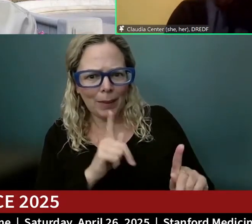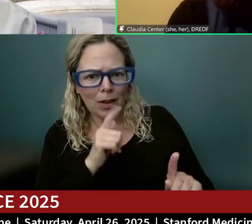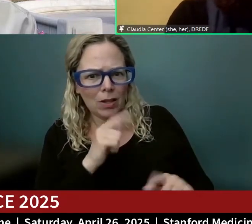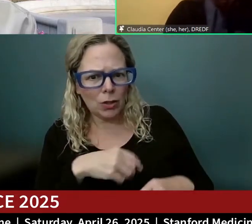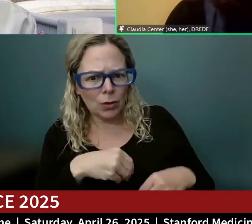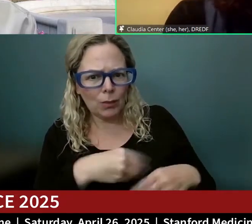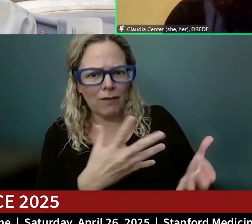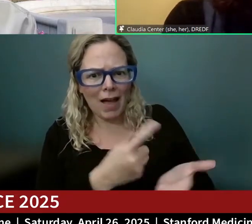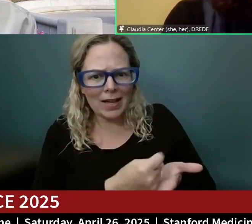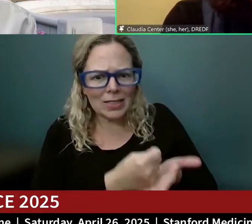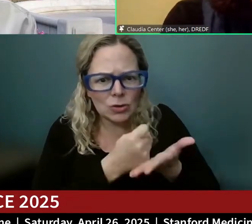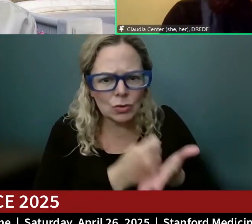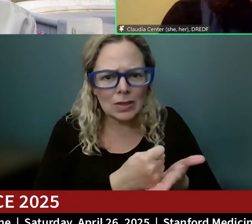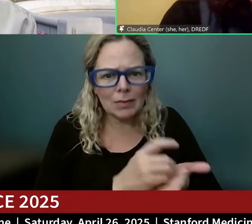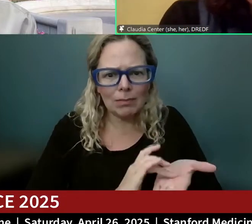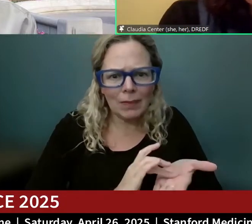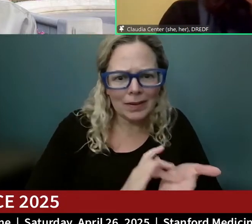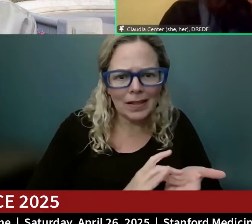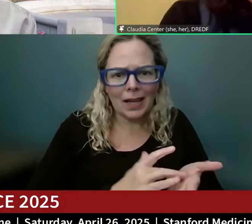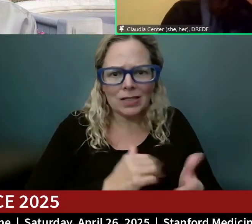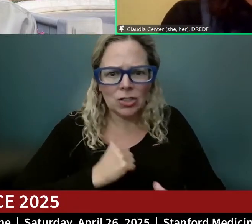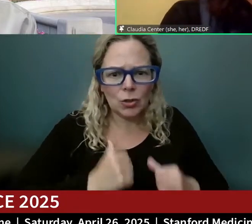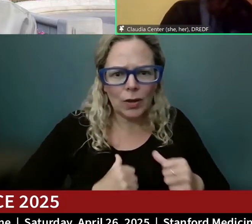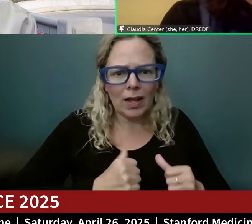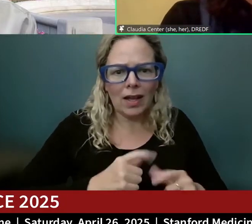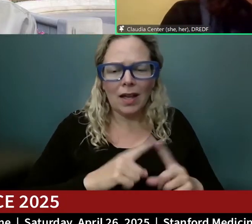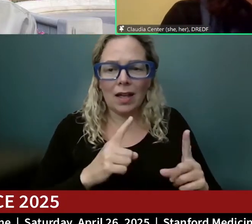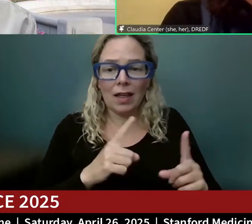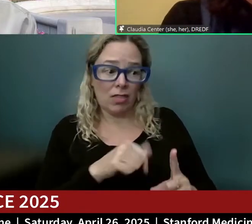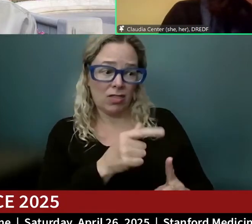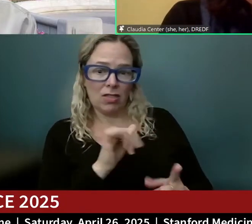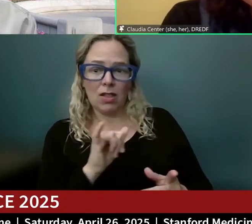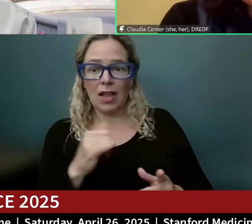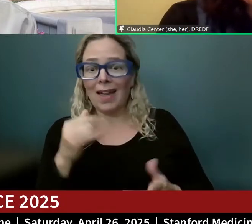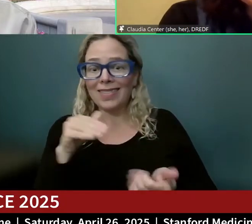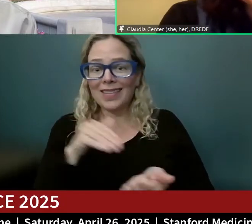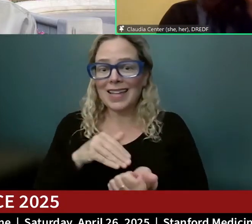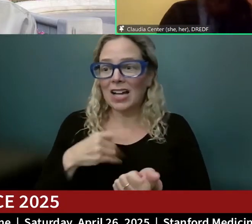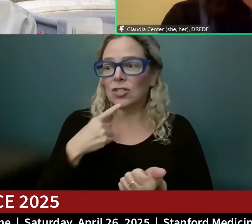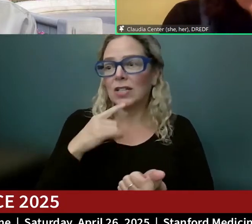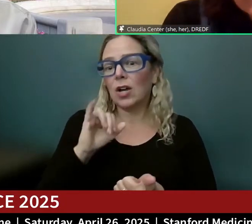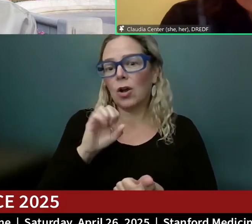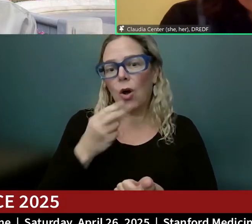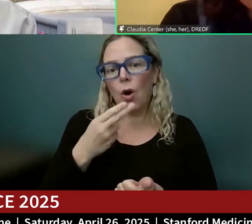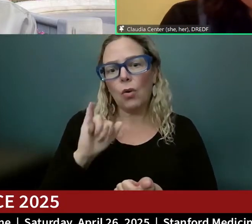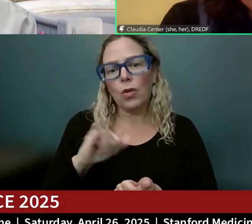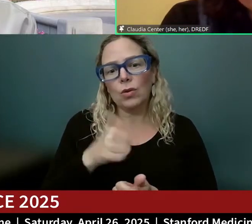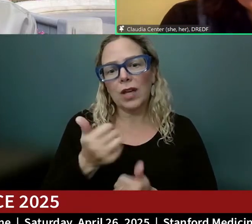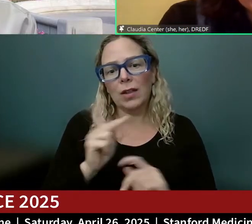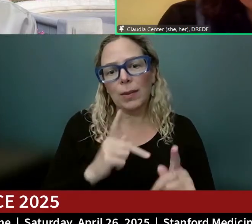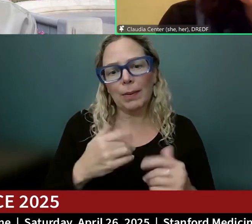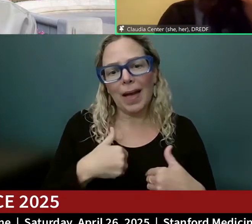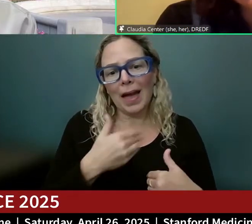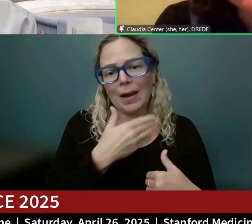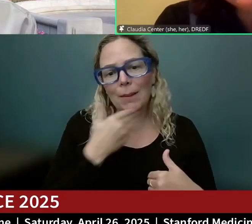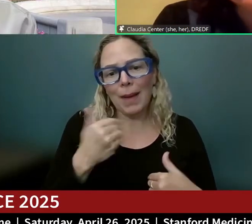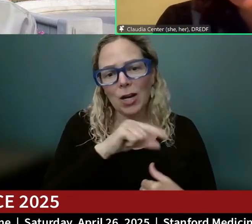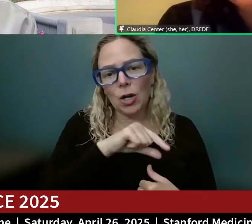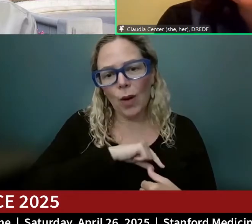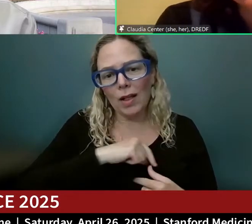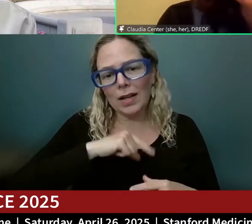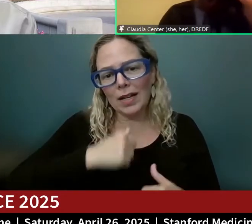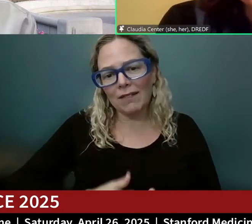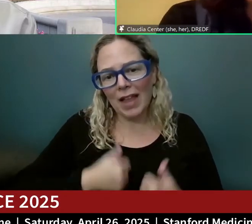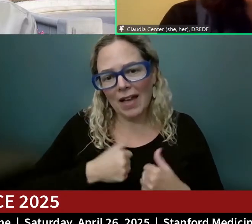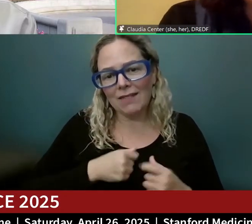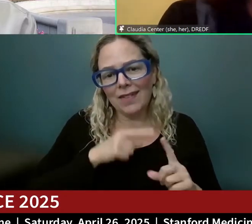aggressively? And the doctors said, oh, well, those other people, they had, a better quality of life. They were walking and